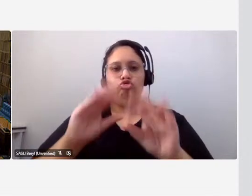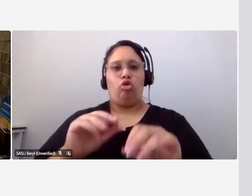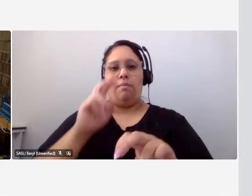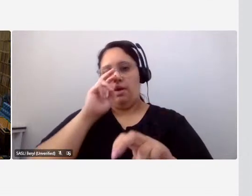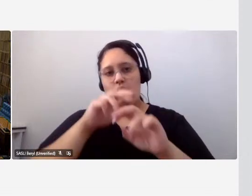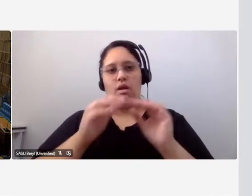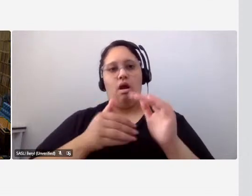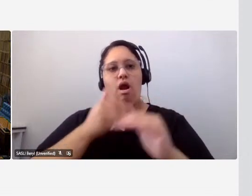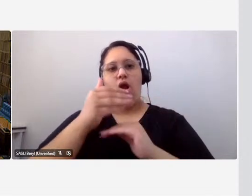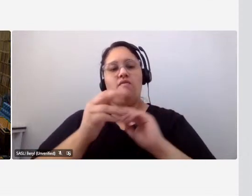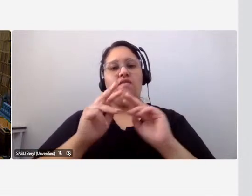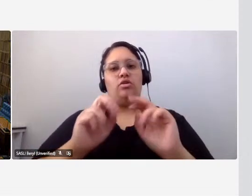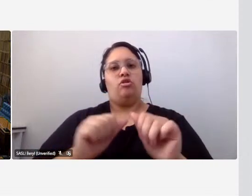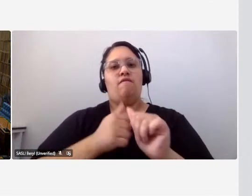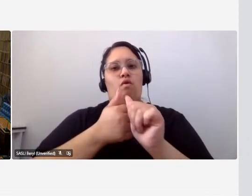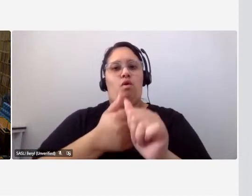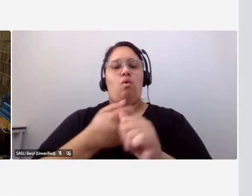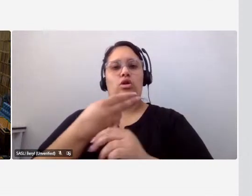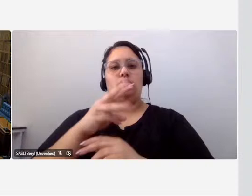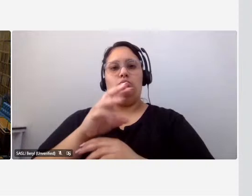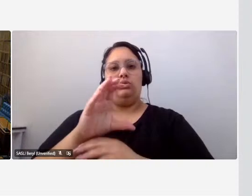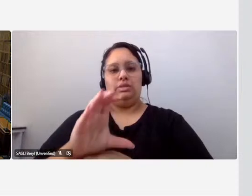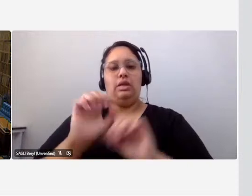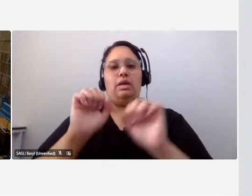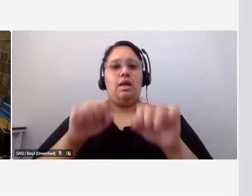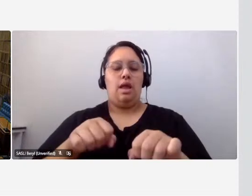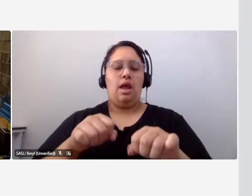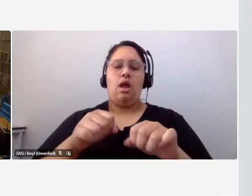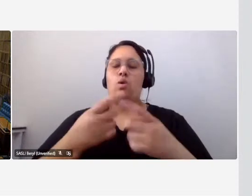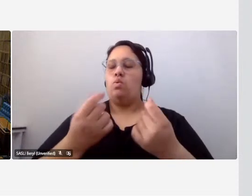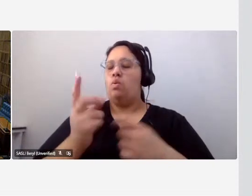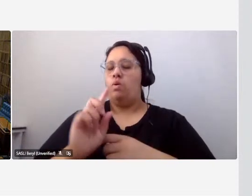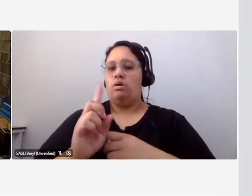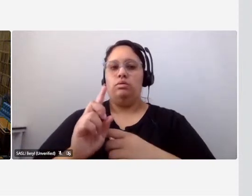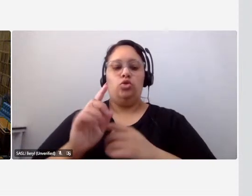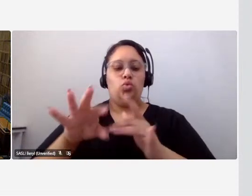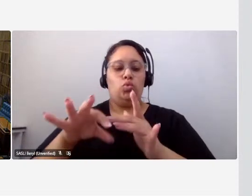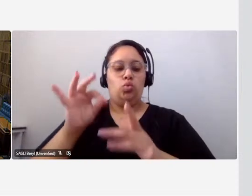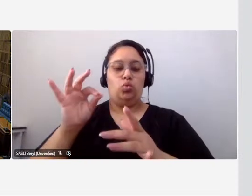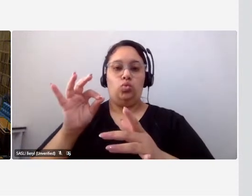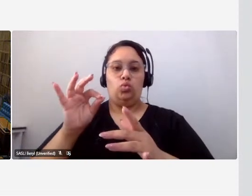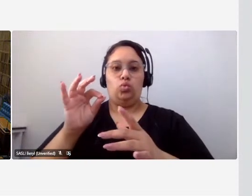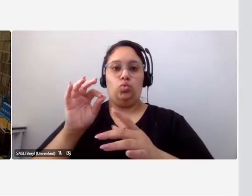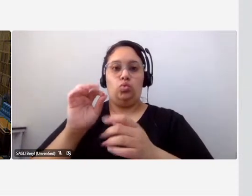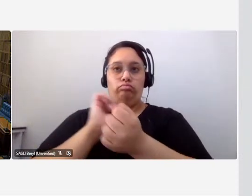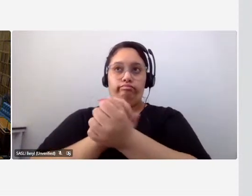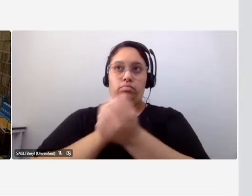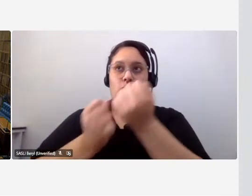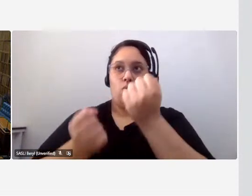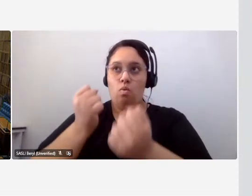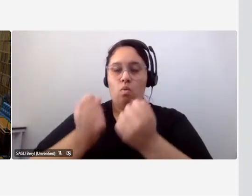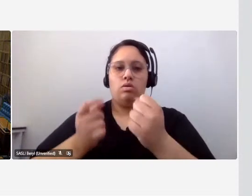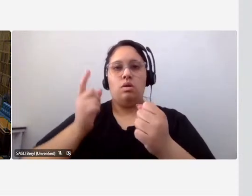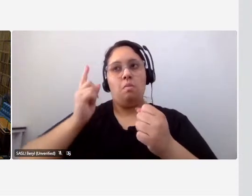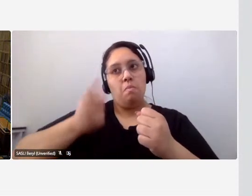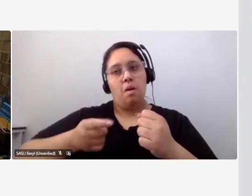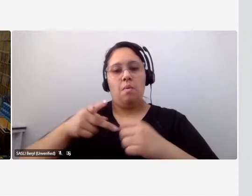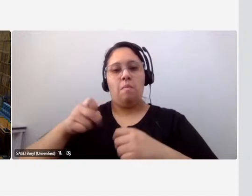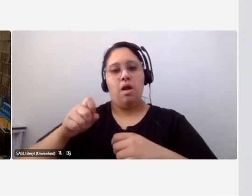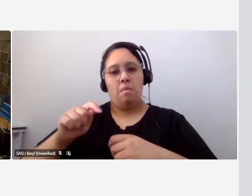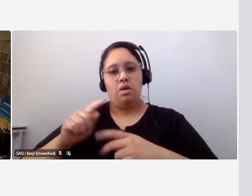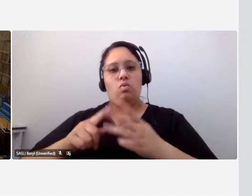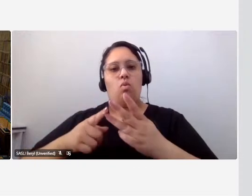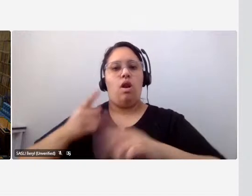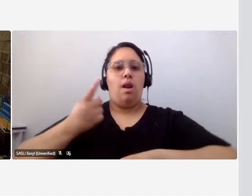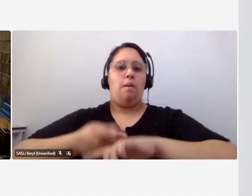investigation follows. HWC can then either choose to prosecute, issue a permit, or whatever the case might be.